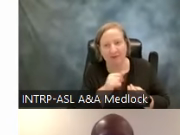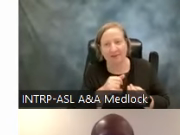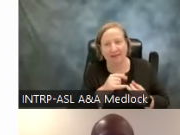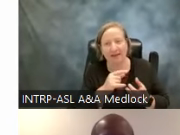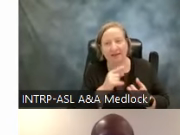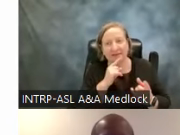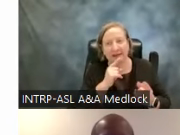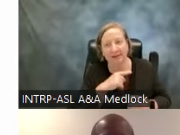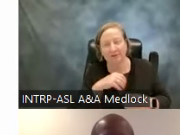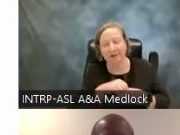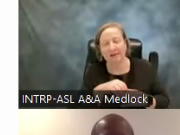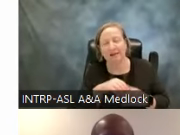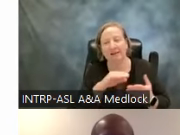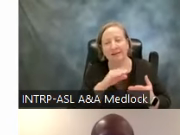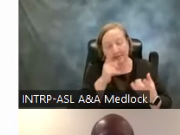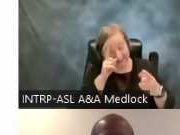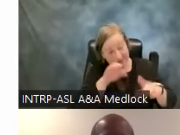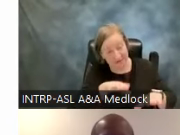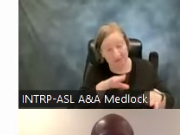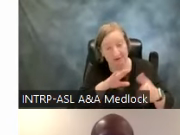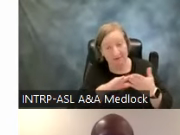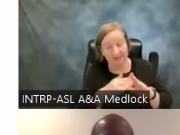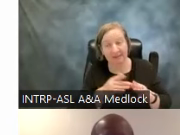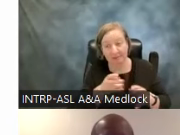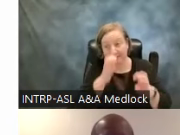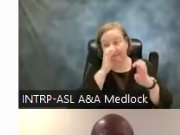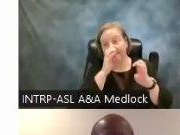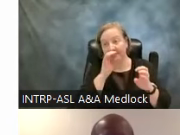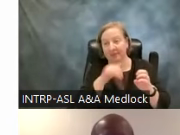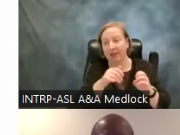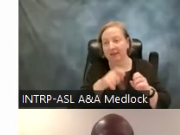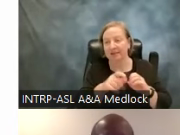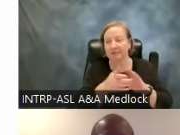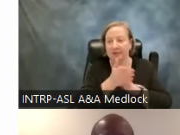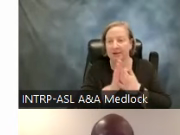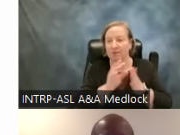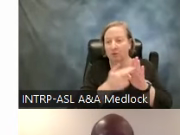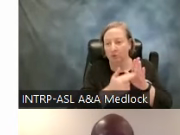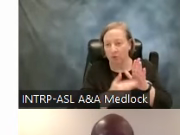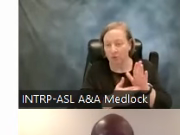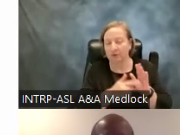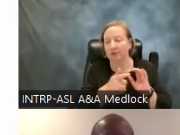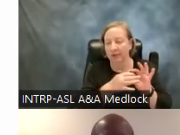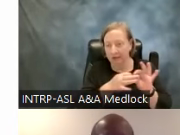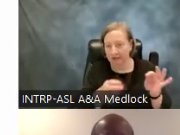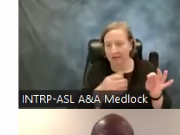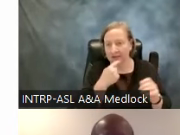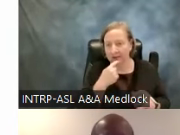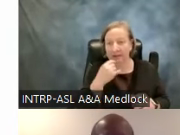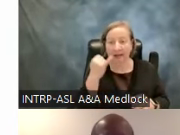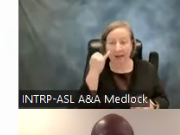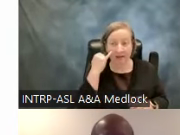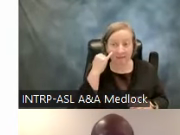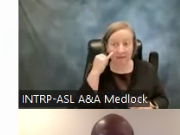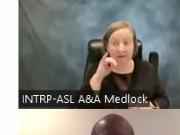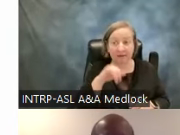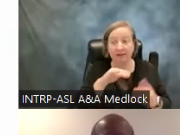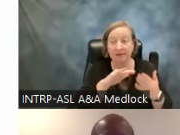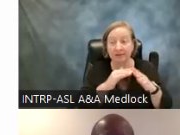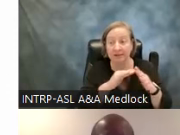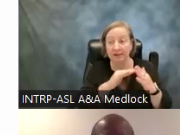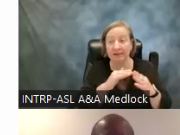settlement agreement with the city, is being very adamant that this be what the rule is. And in fact, they've stated that if the city